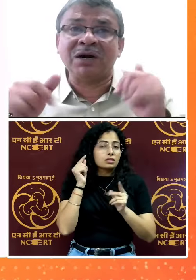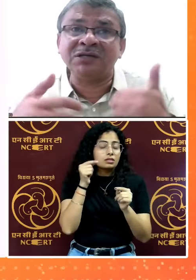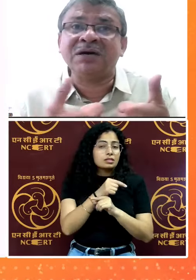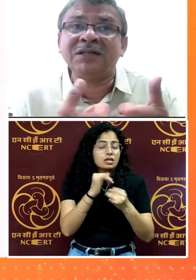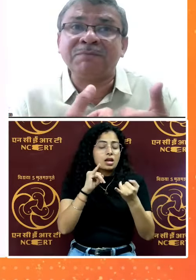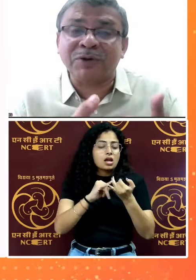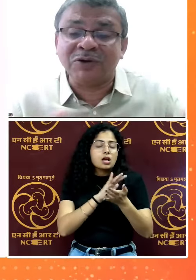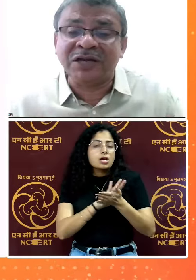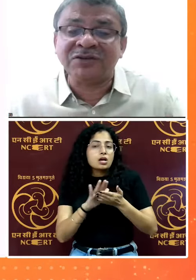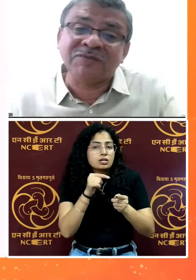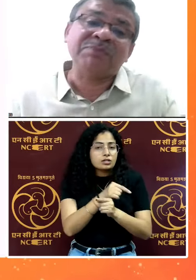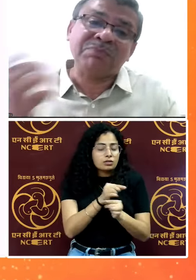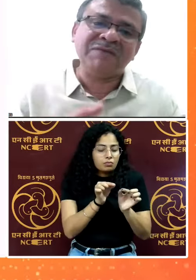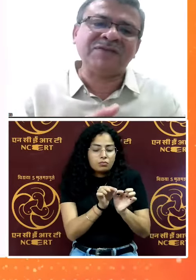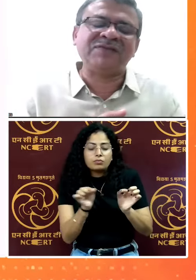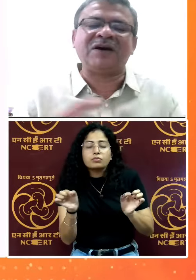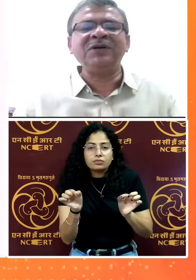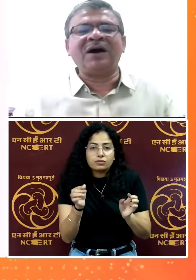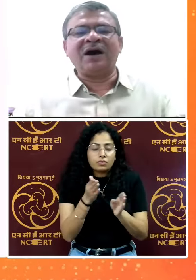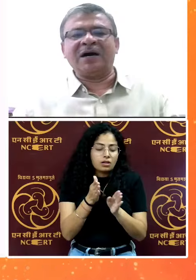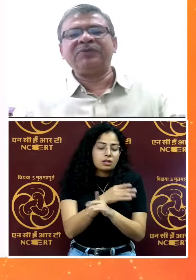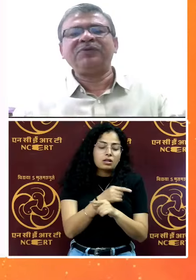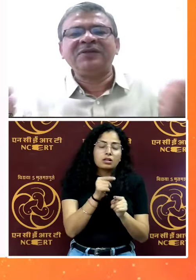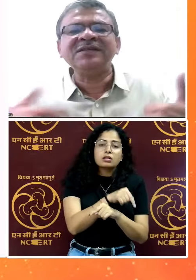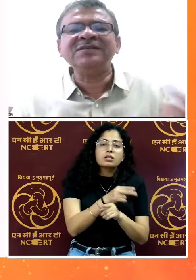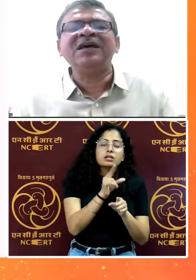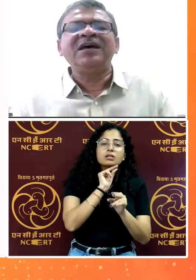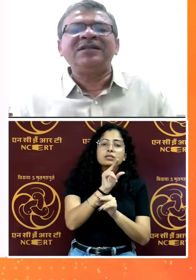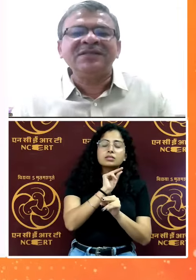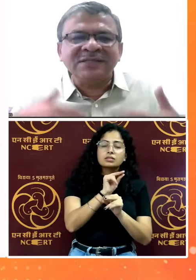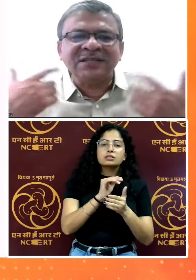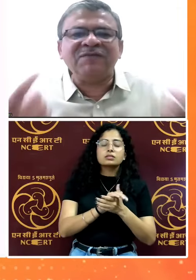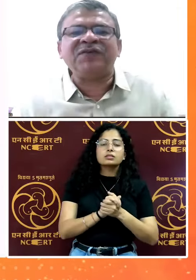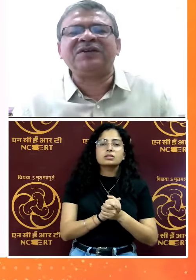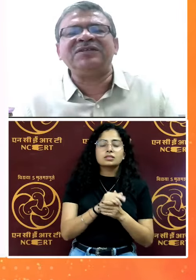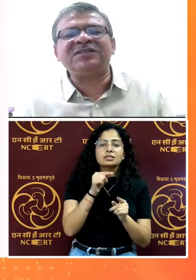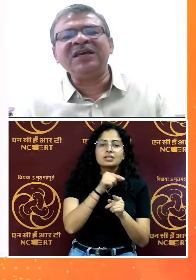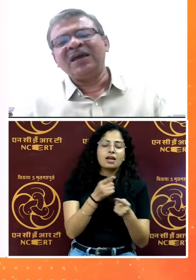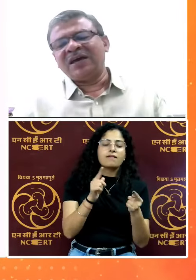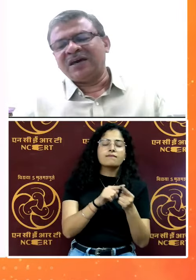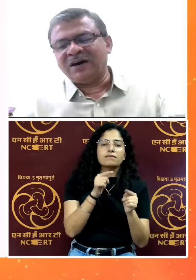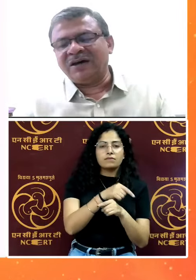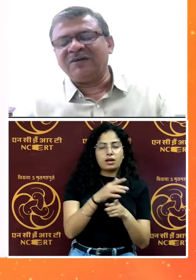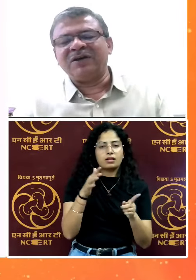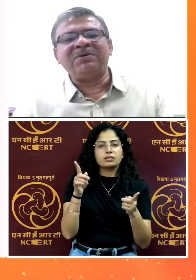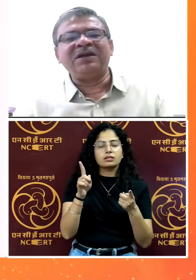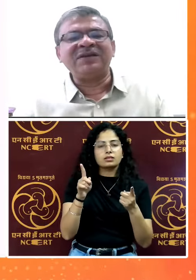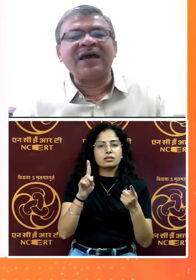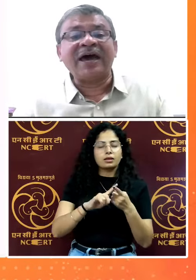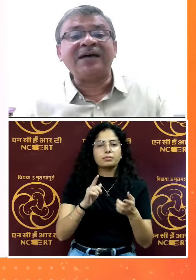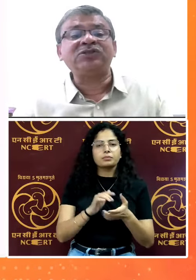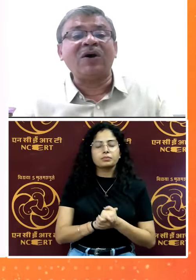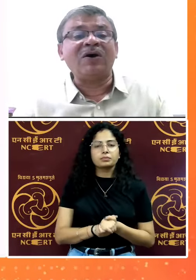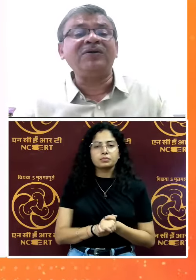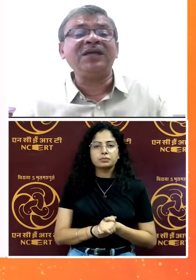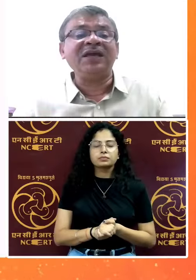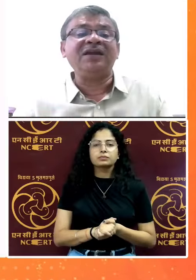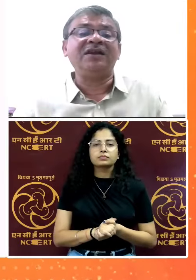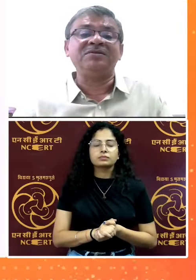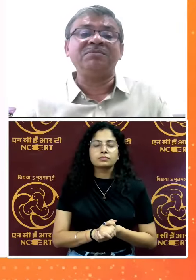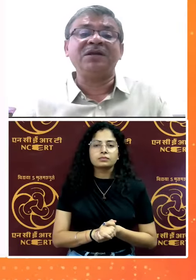to be masked by the prolongation of the previous sound. So this is the effect which the reverberation has